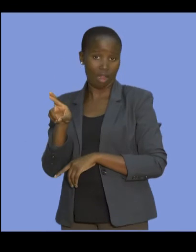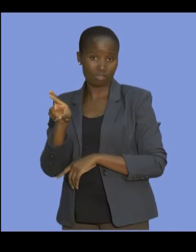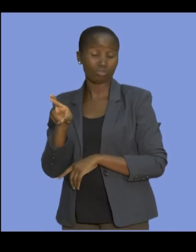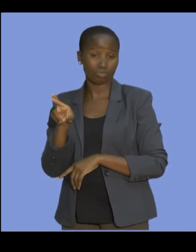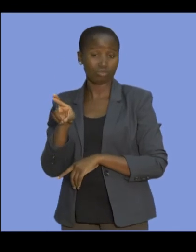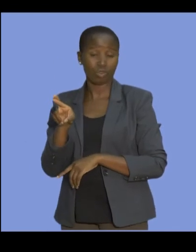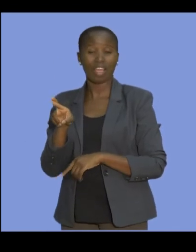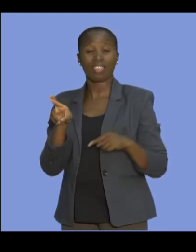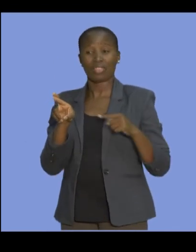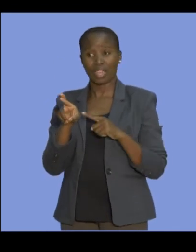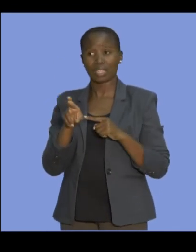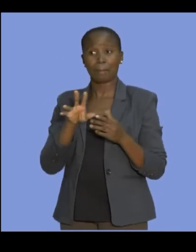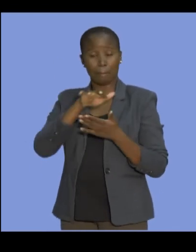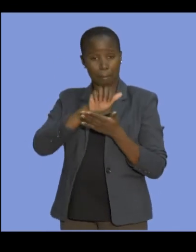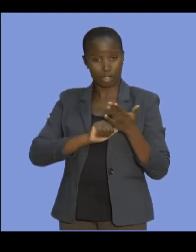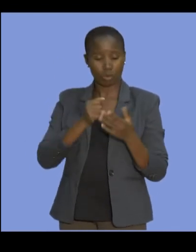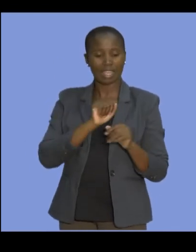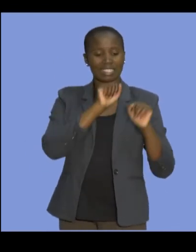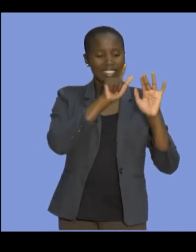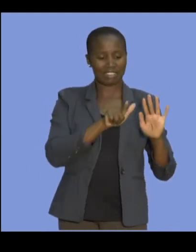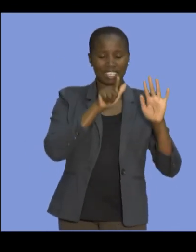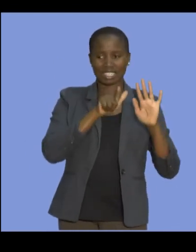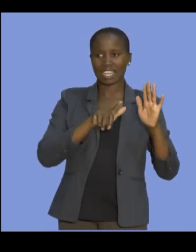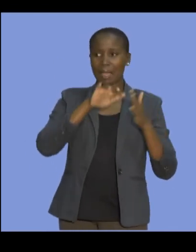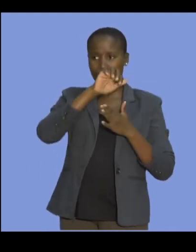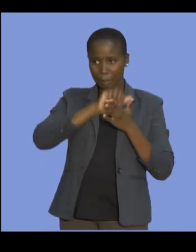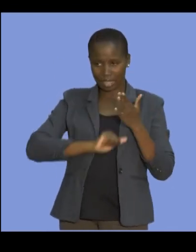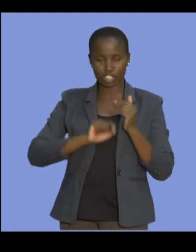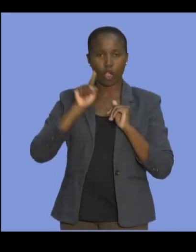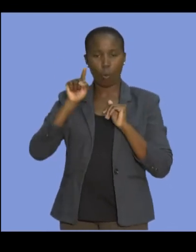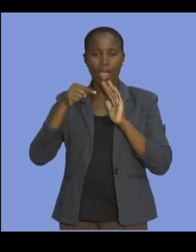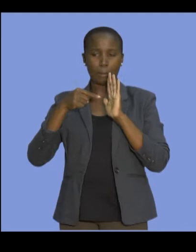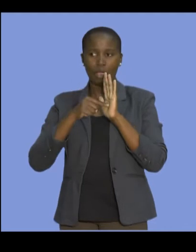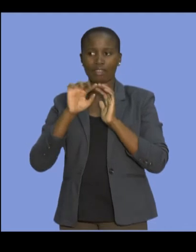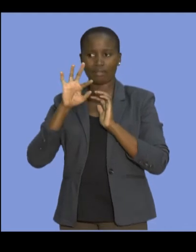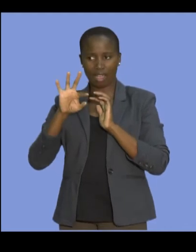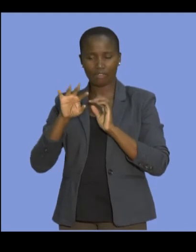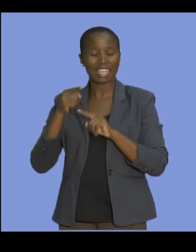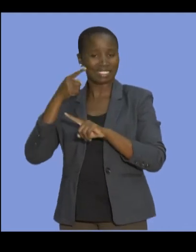Minus 1.5, the interquartile range is 6. If we put this in our calculator, we get 8.